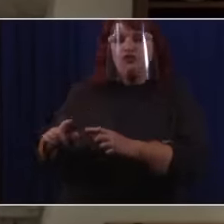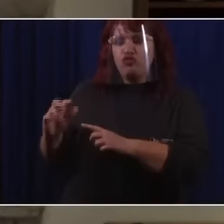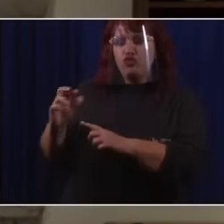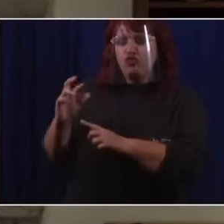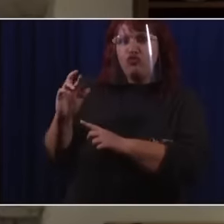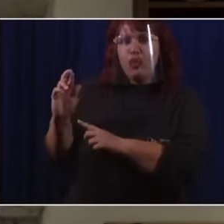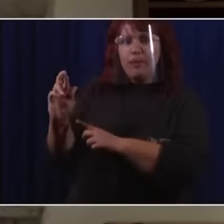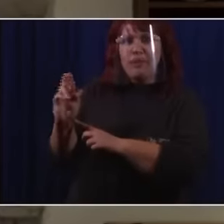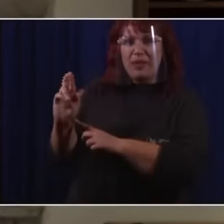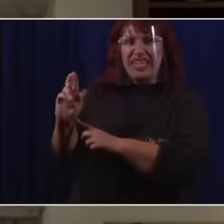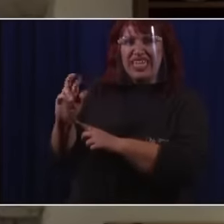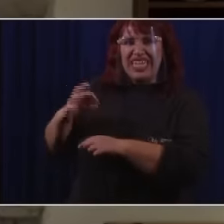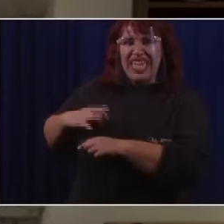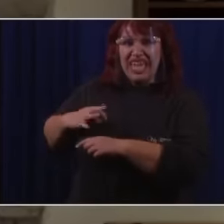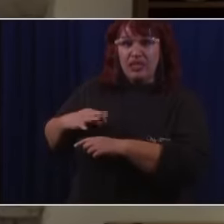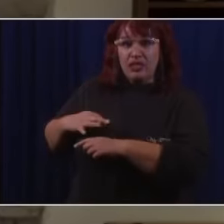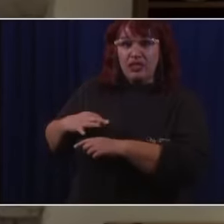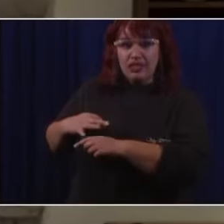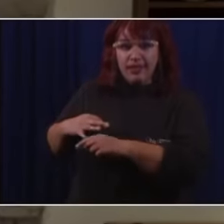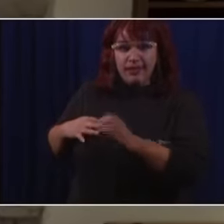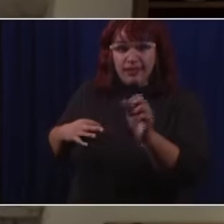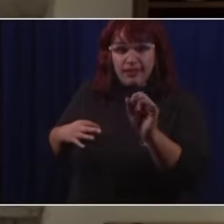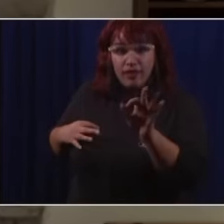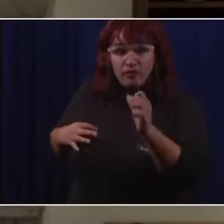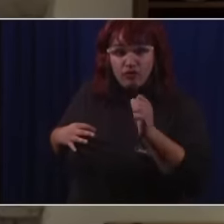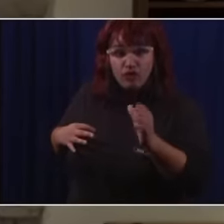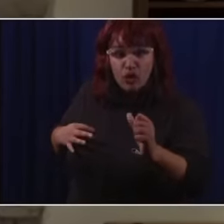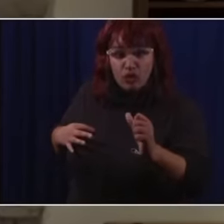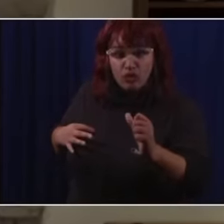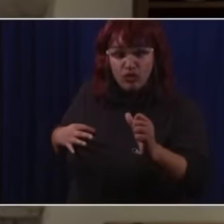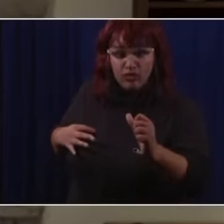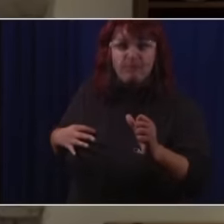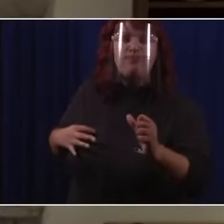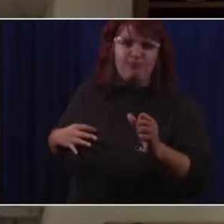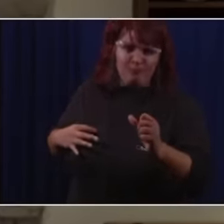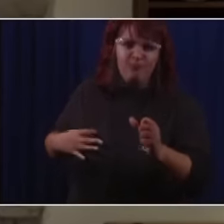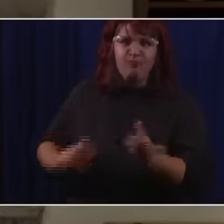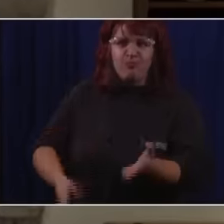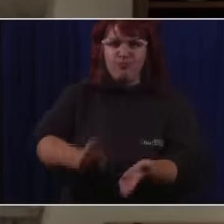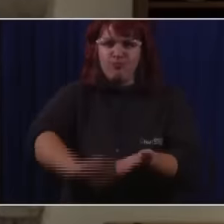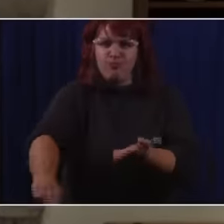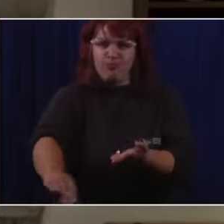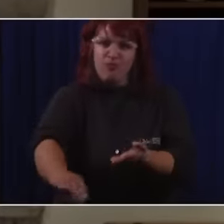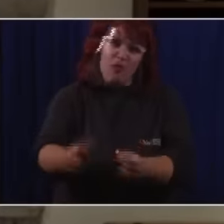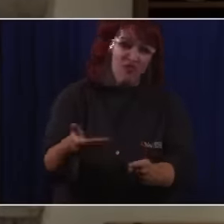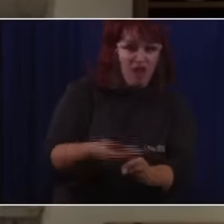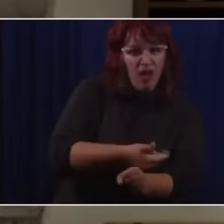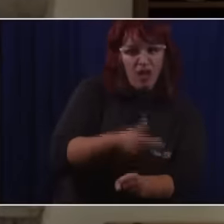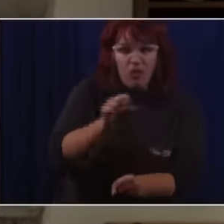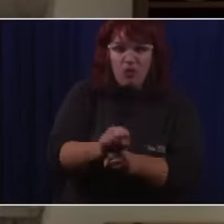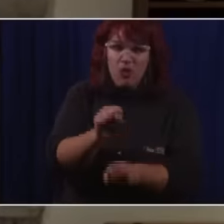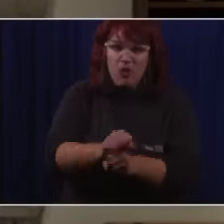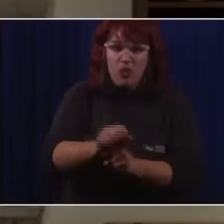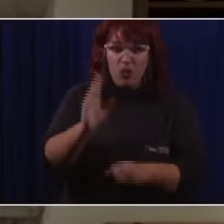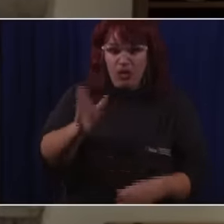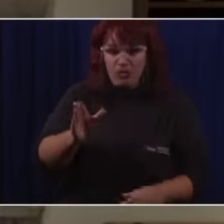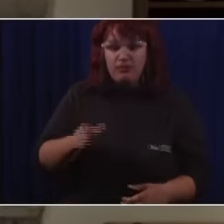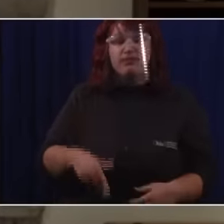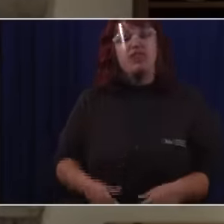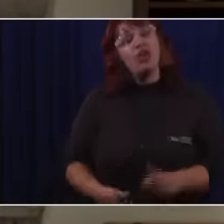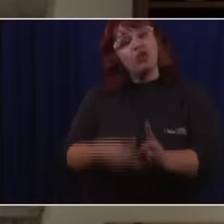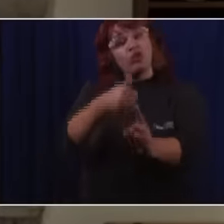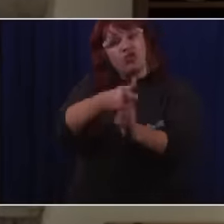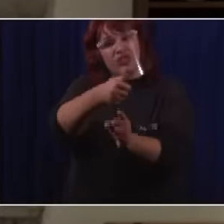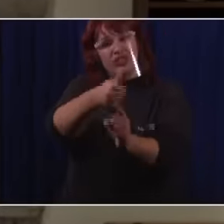losing their jobs. As a prosecutor for years and as the state's attorney general who is before the justices in the